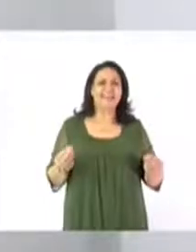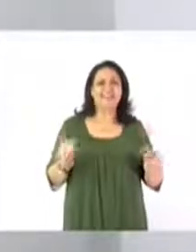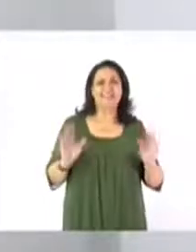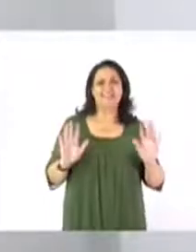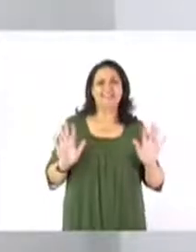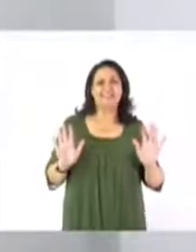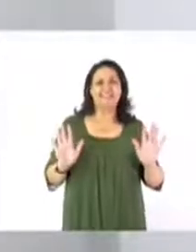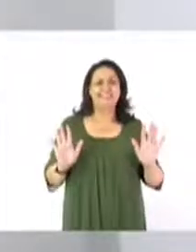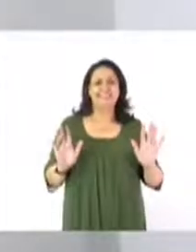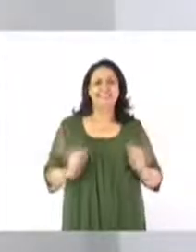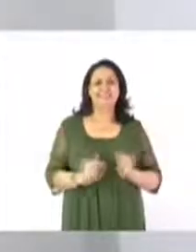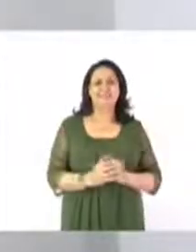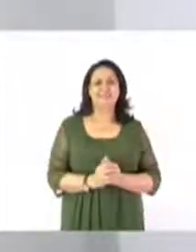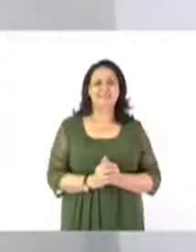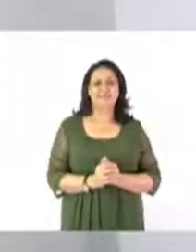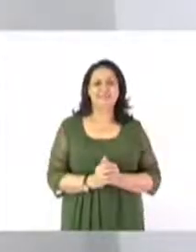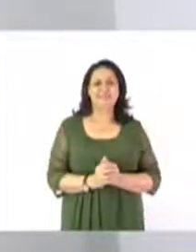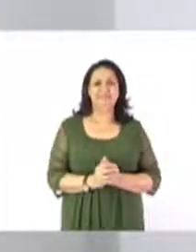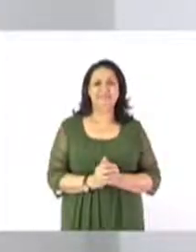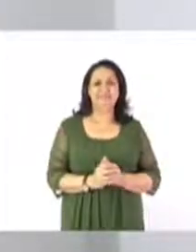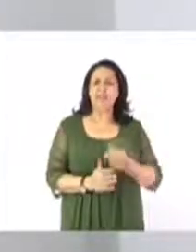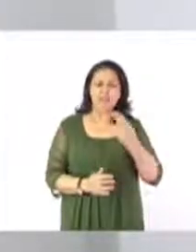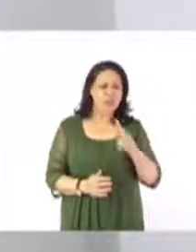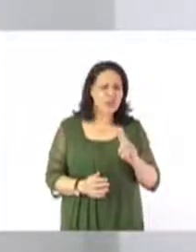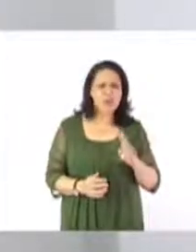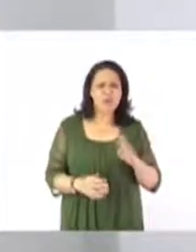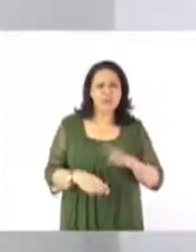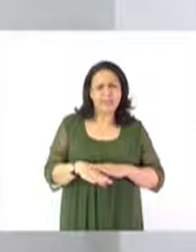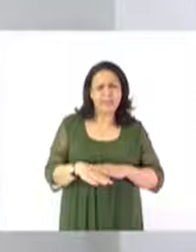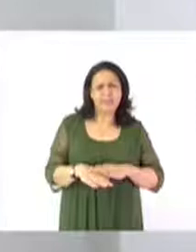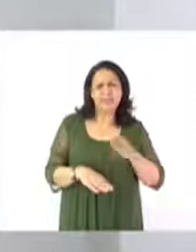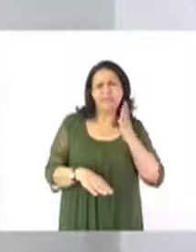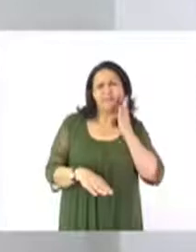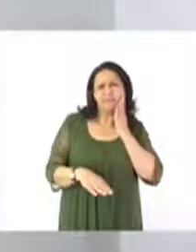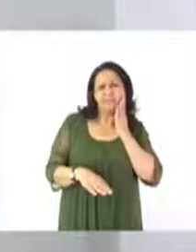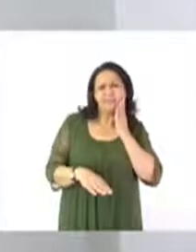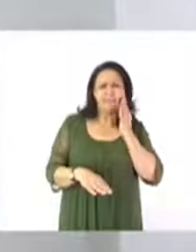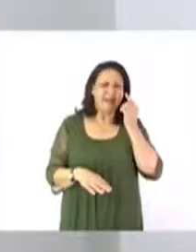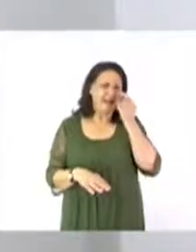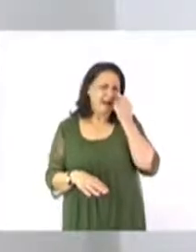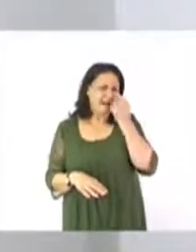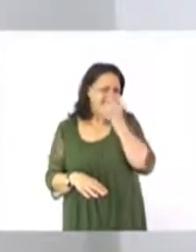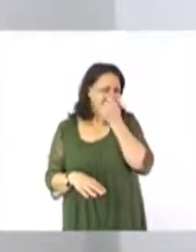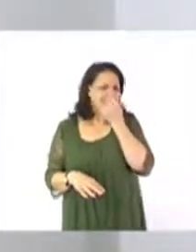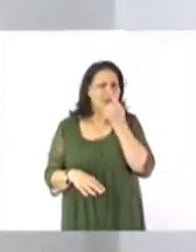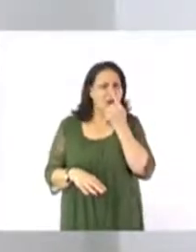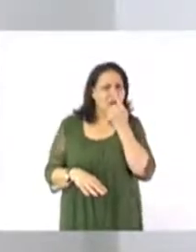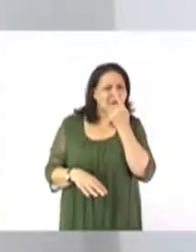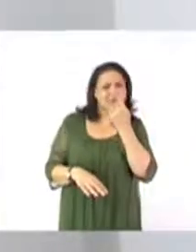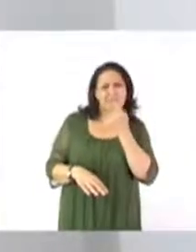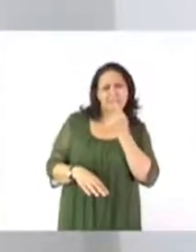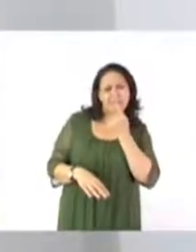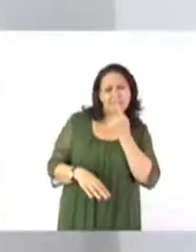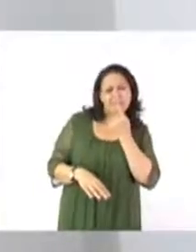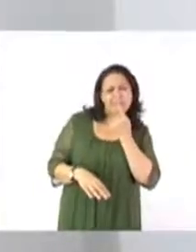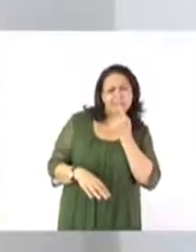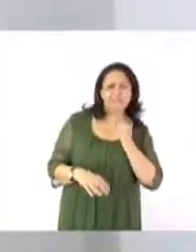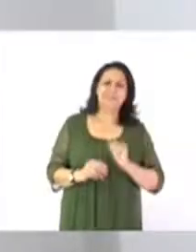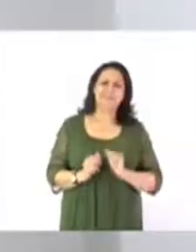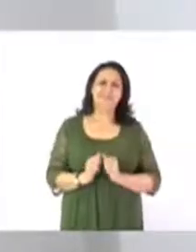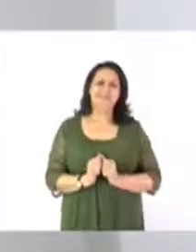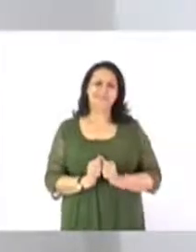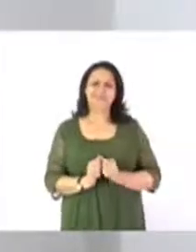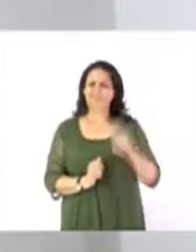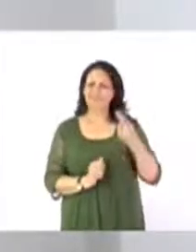And once again, avoid touching your face, avoid touching your eyes, your nose, and your mouth.